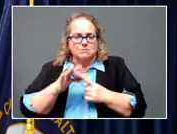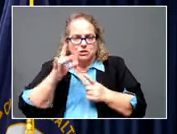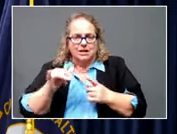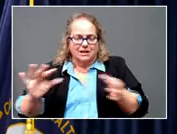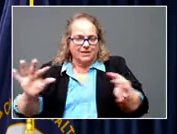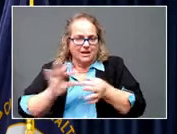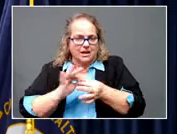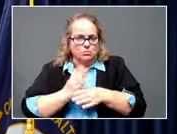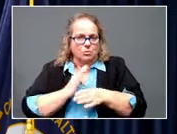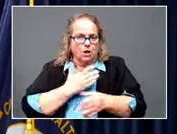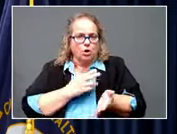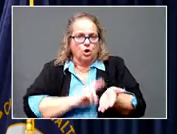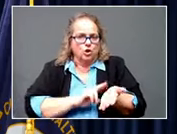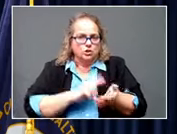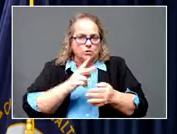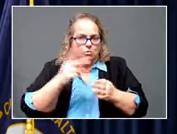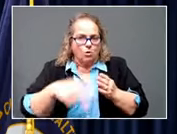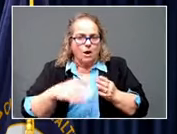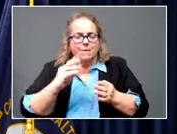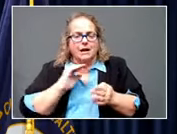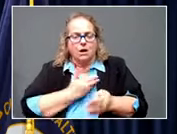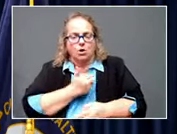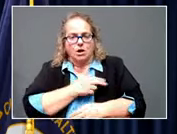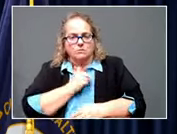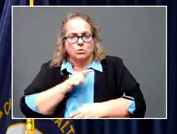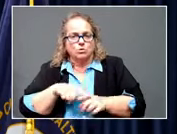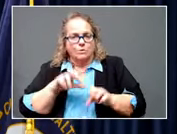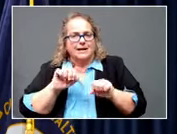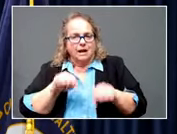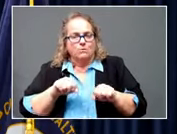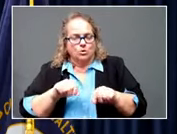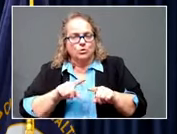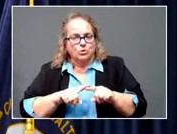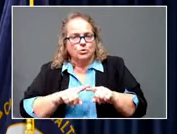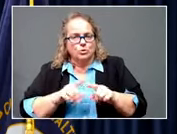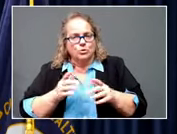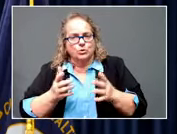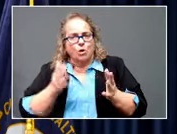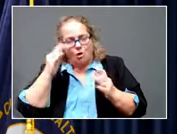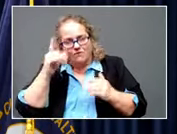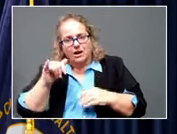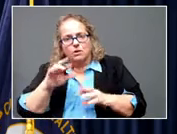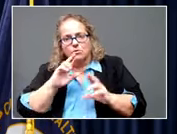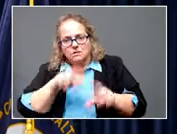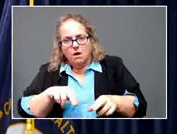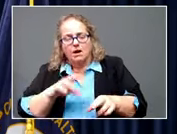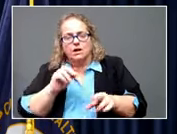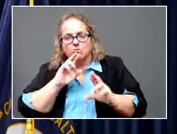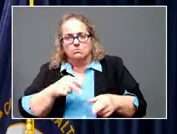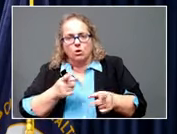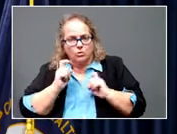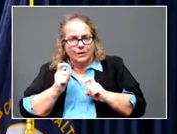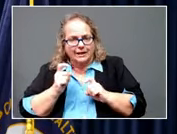nursing programs and our hospitals to be able to hopefully respond and respond quickly as